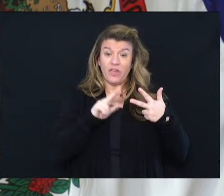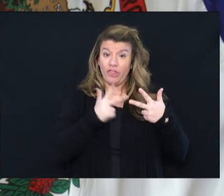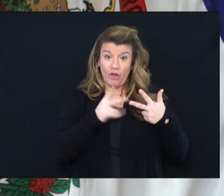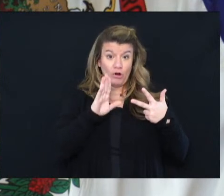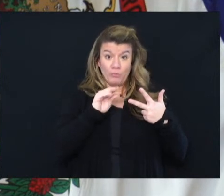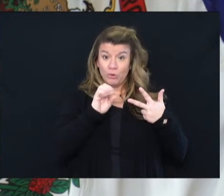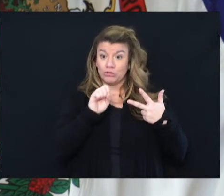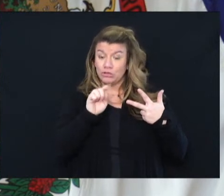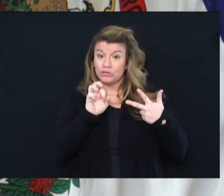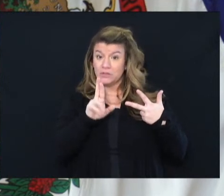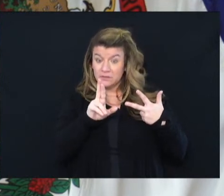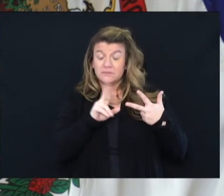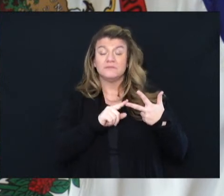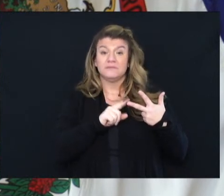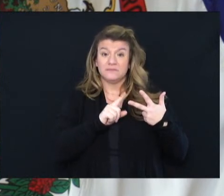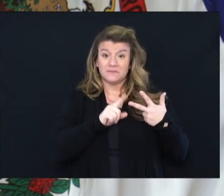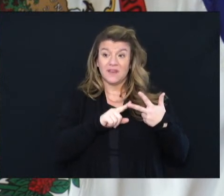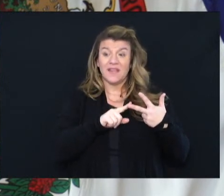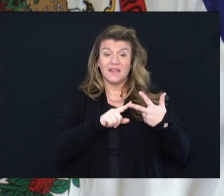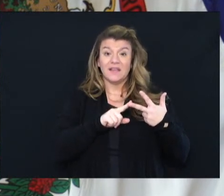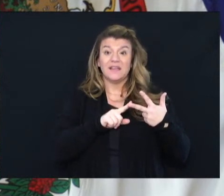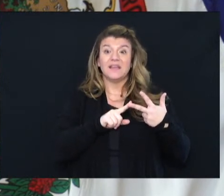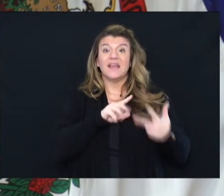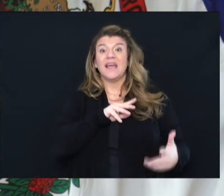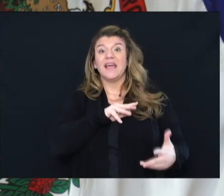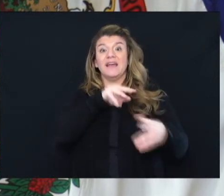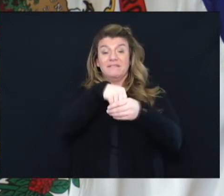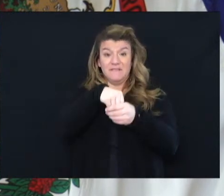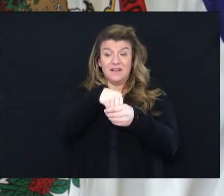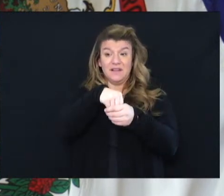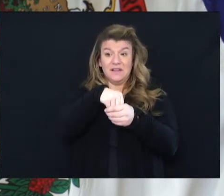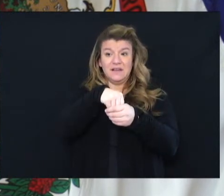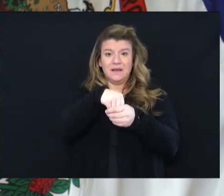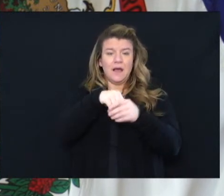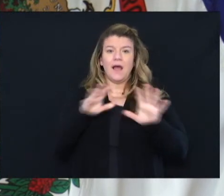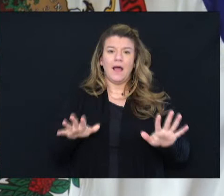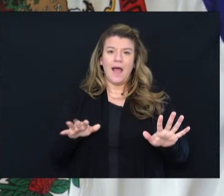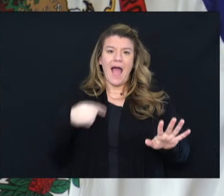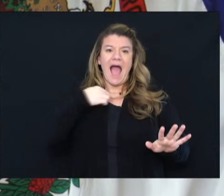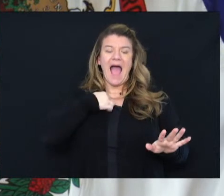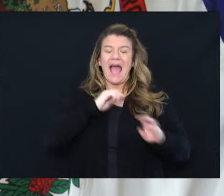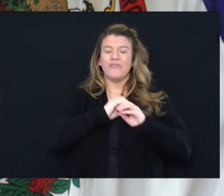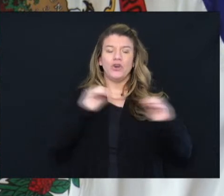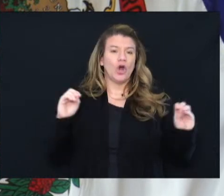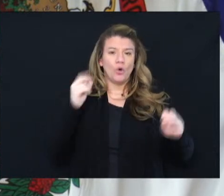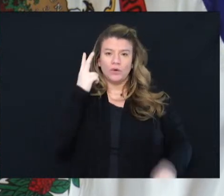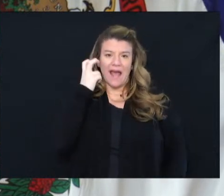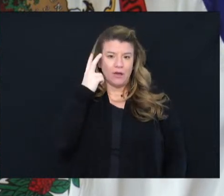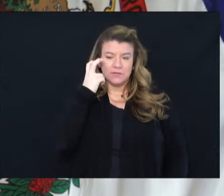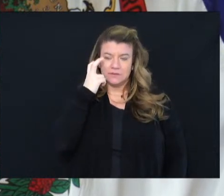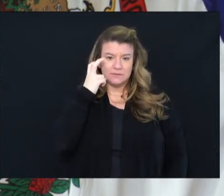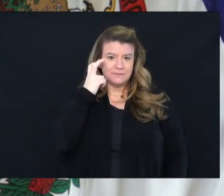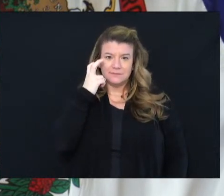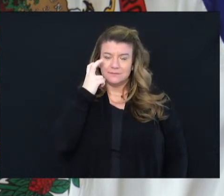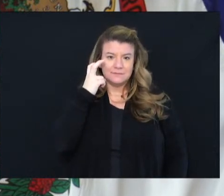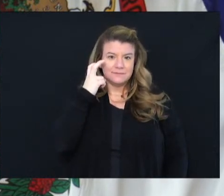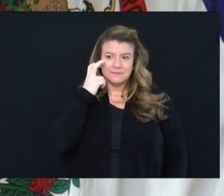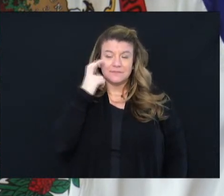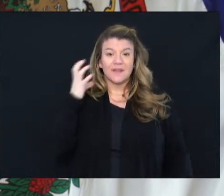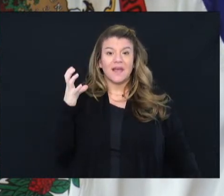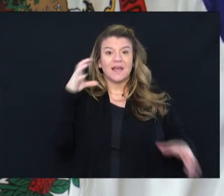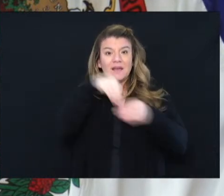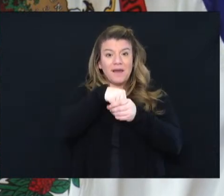And with all that, there's no doubt combined,